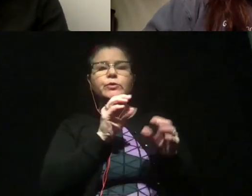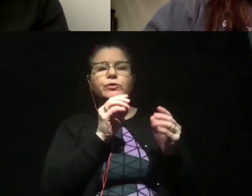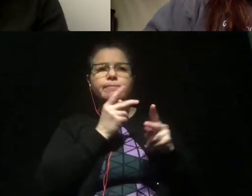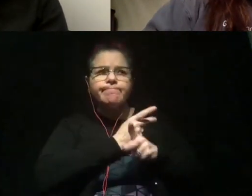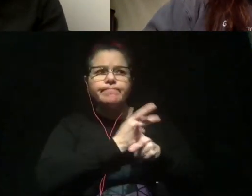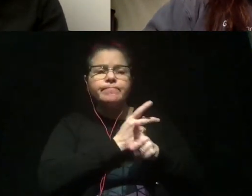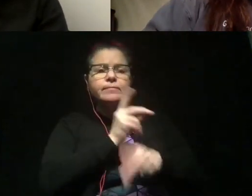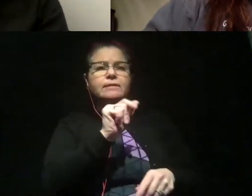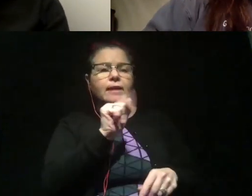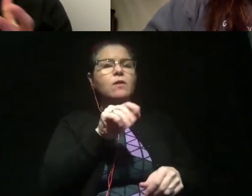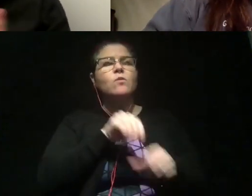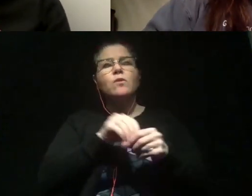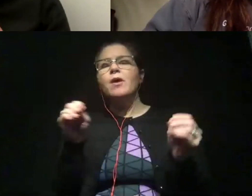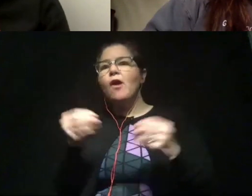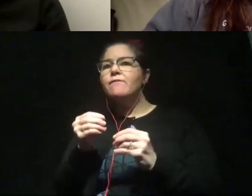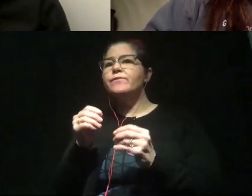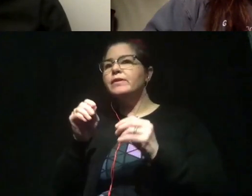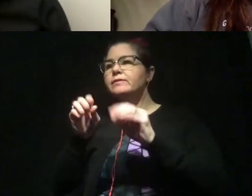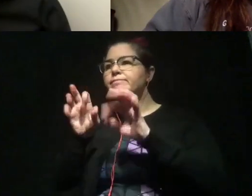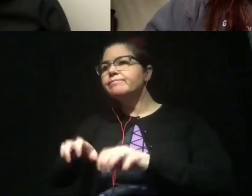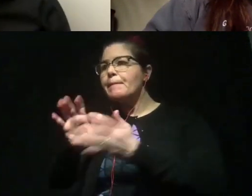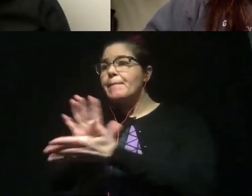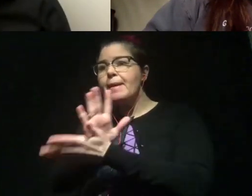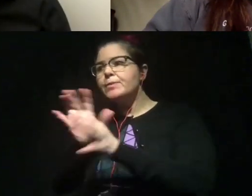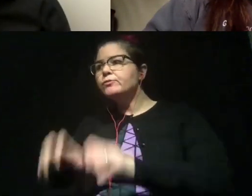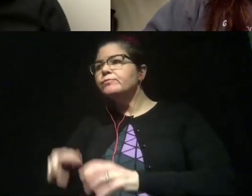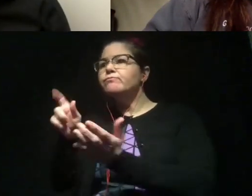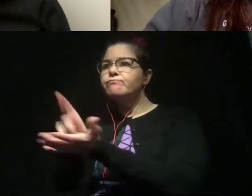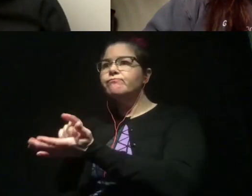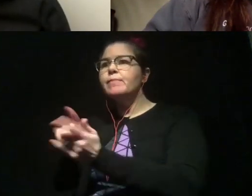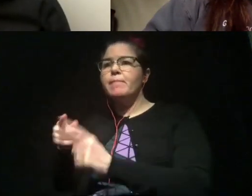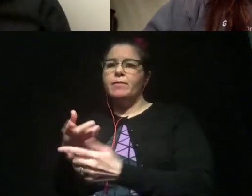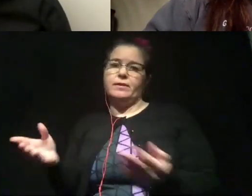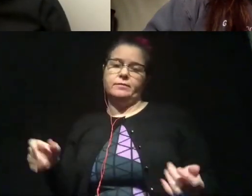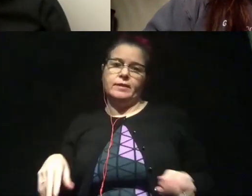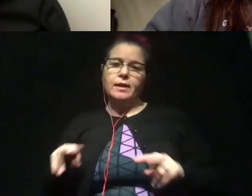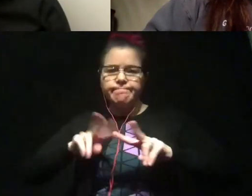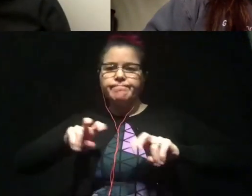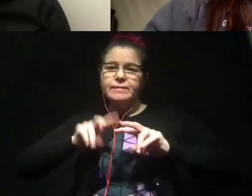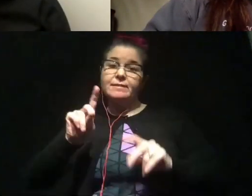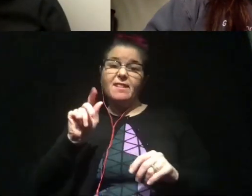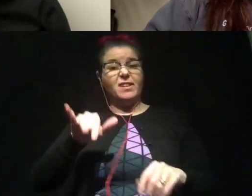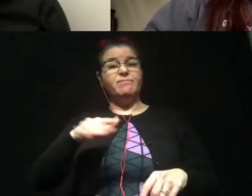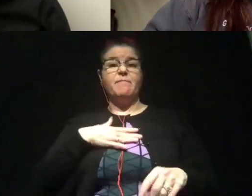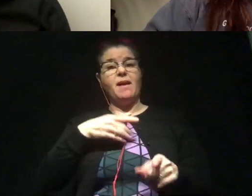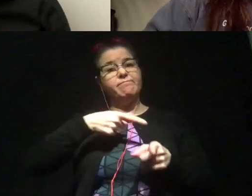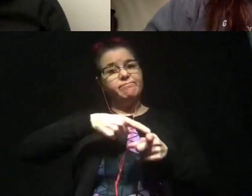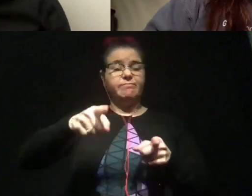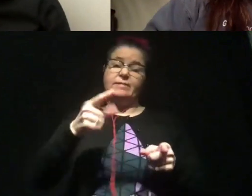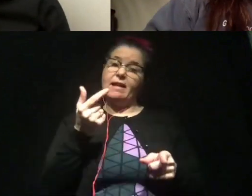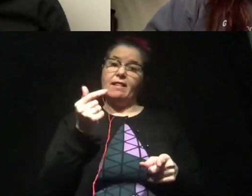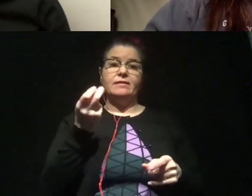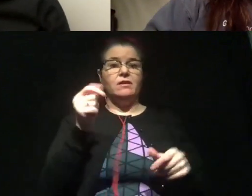in the office writing papers about this stuff and looking at the data that we collect. So that's what I do as a glaciologist,